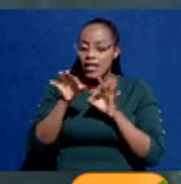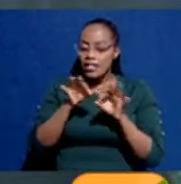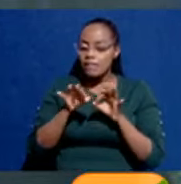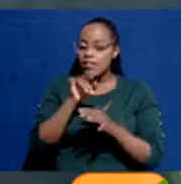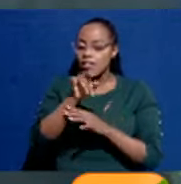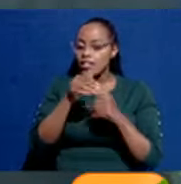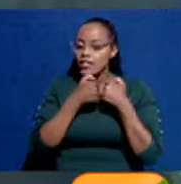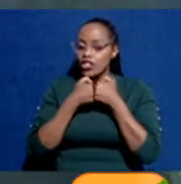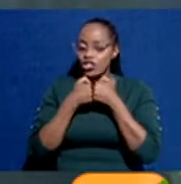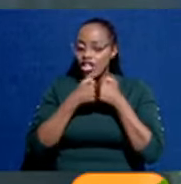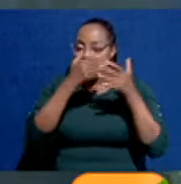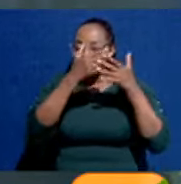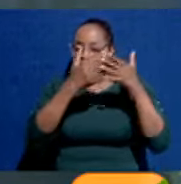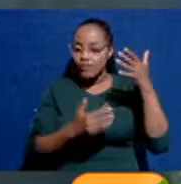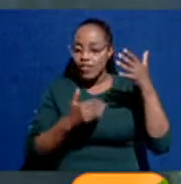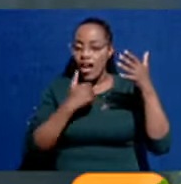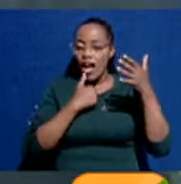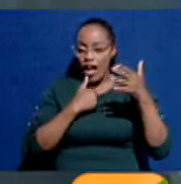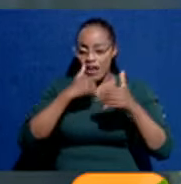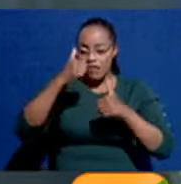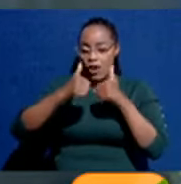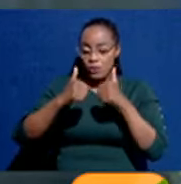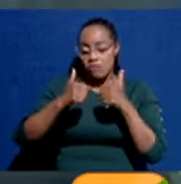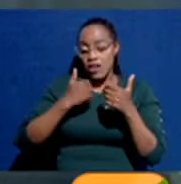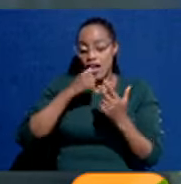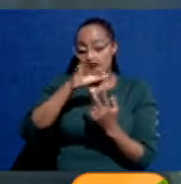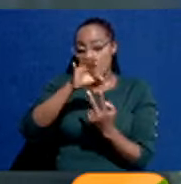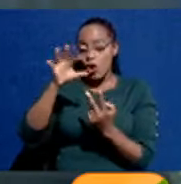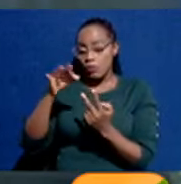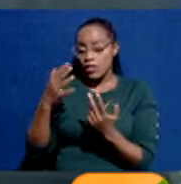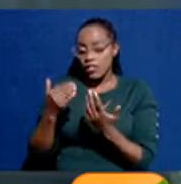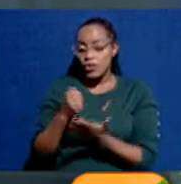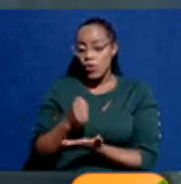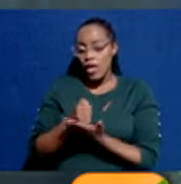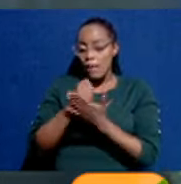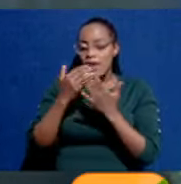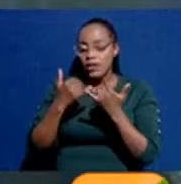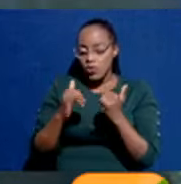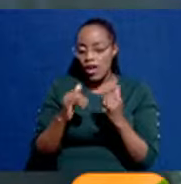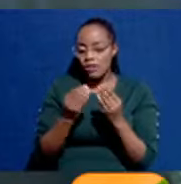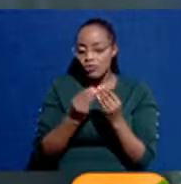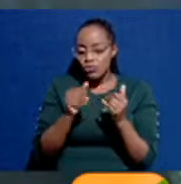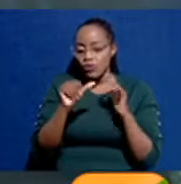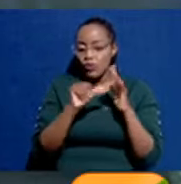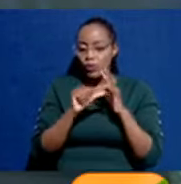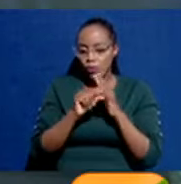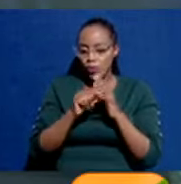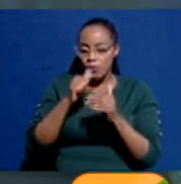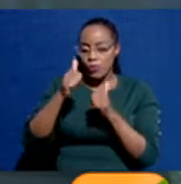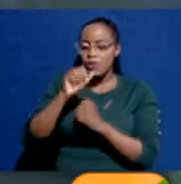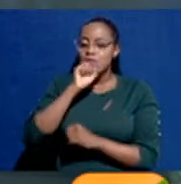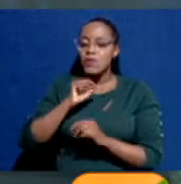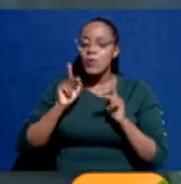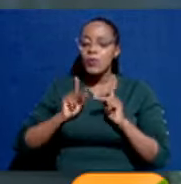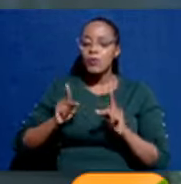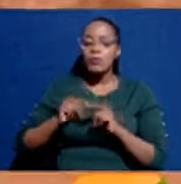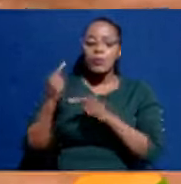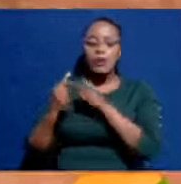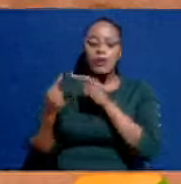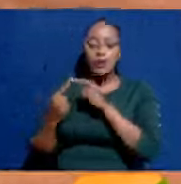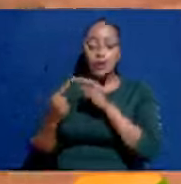these challenges, there are those who opt to help alleviate the problems faced by the elderly.